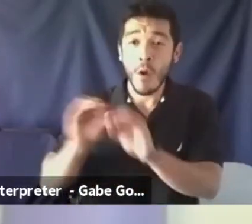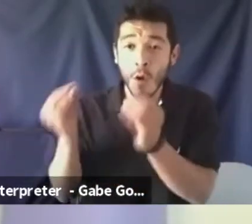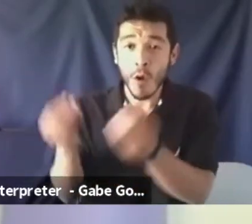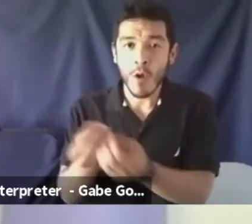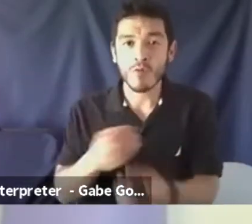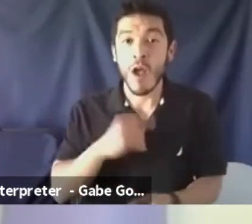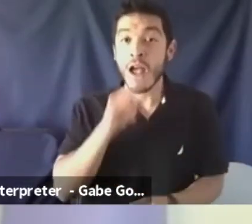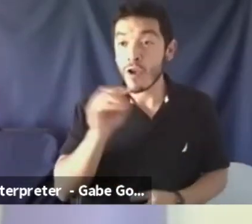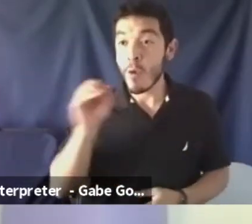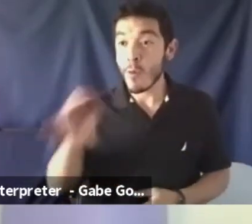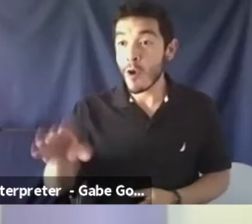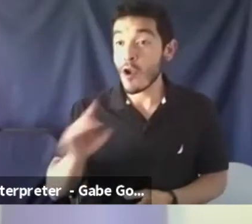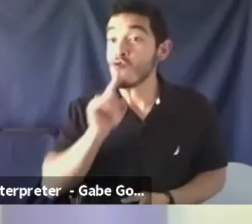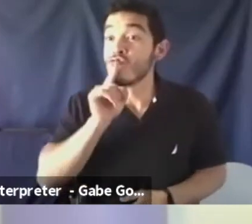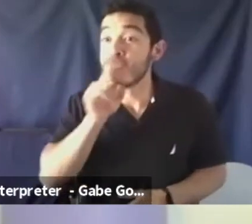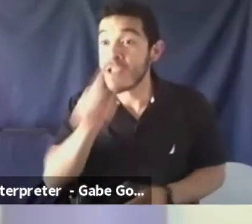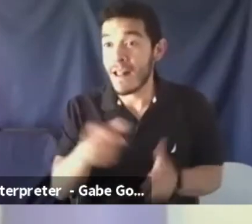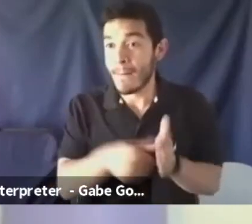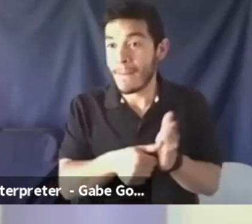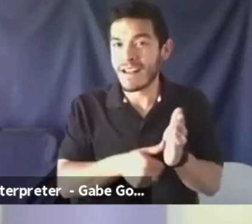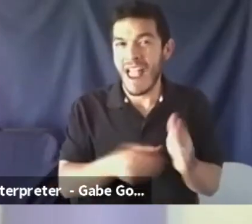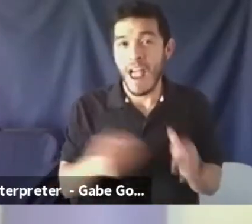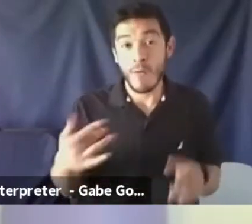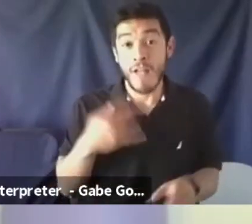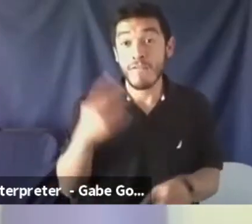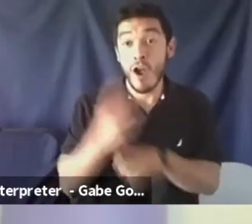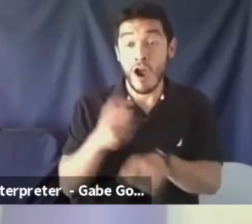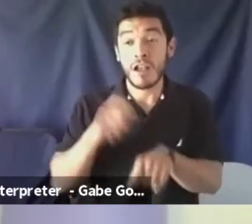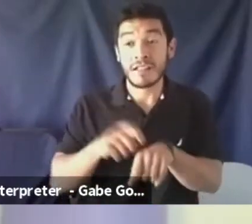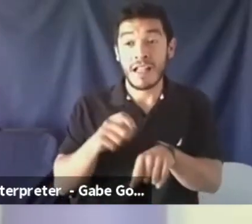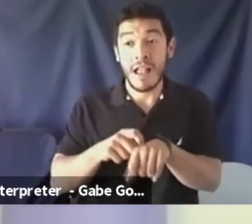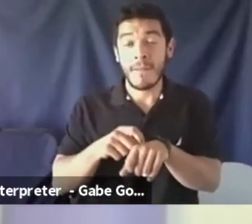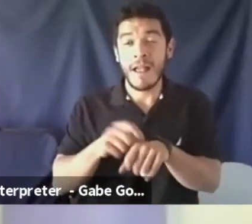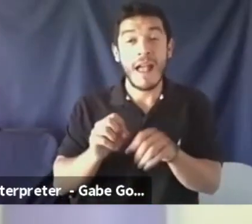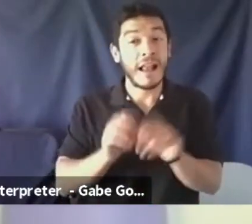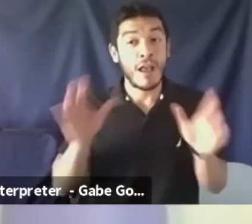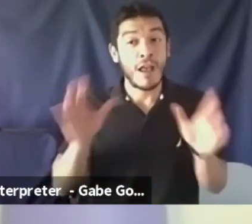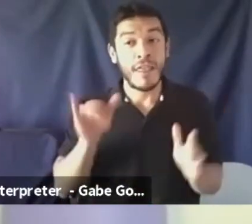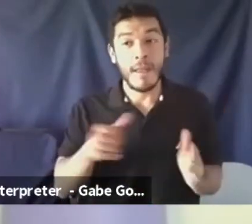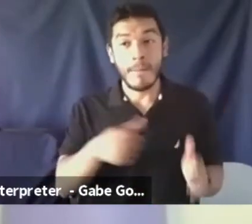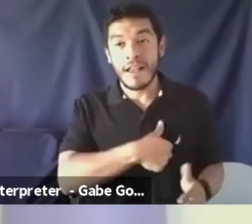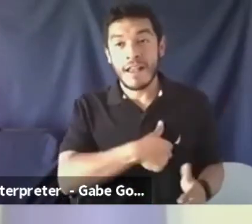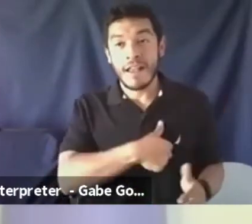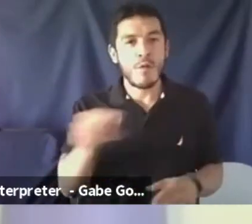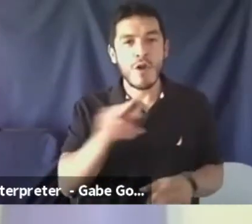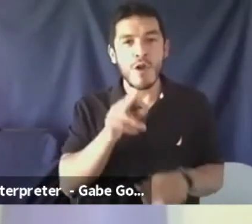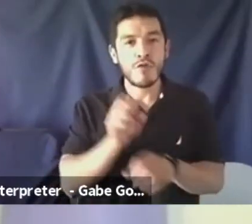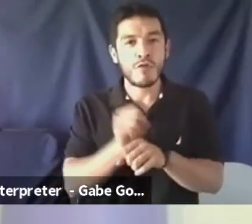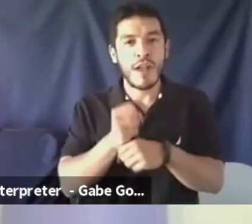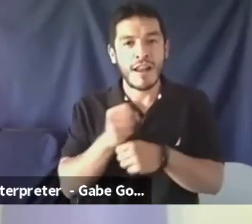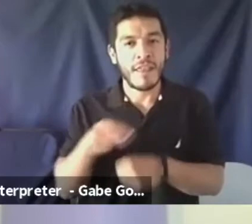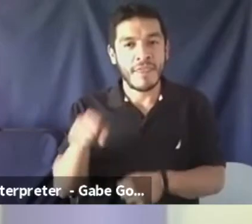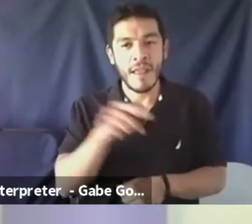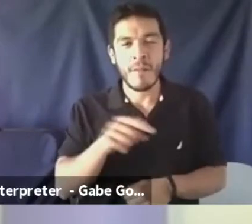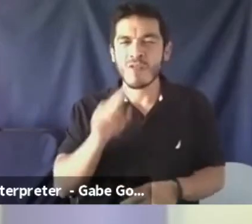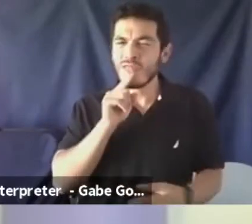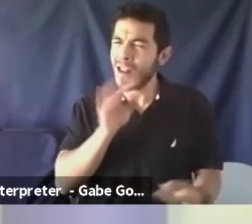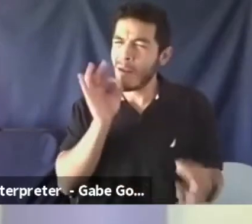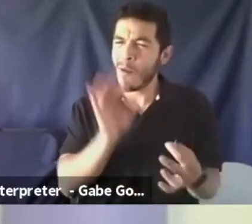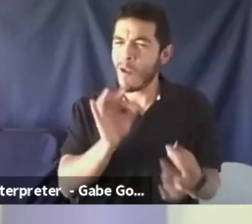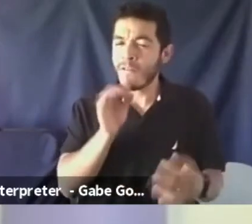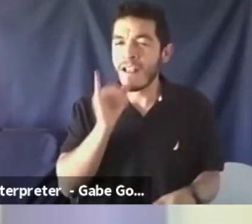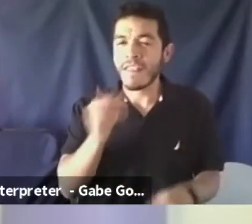put the actual, and we were having a hard time clearing the pins, and we had recreated them. And it was so perfect because it was a day we were filming the